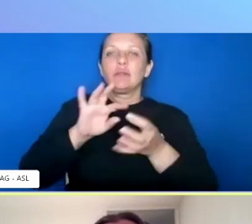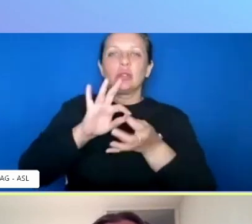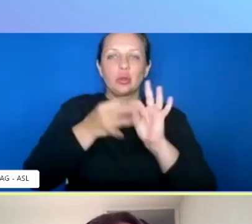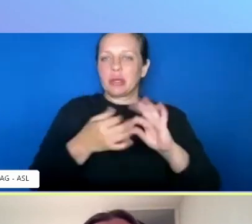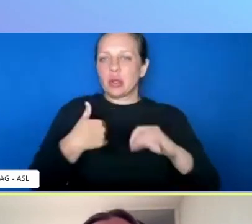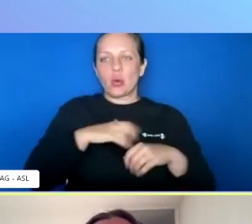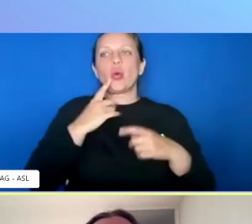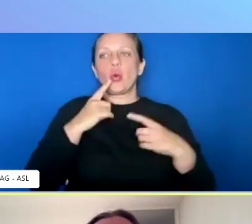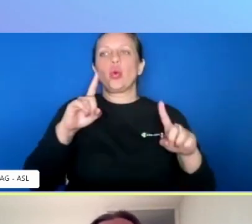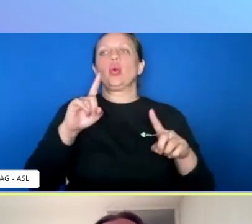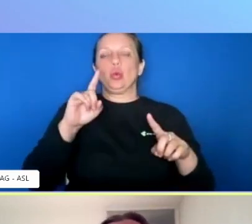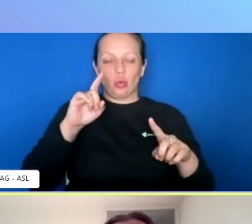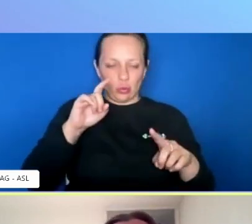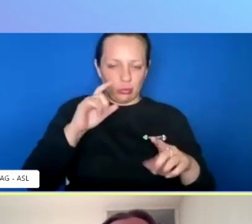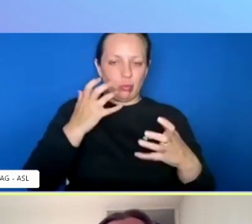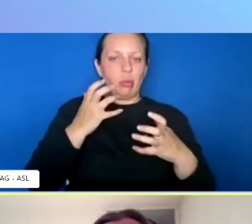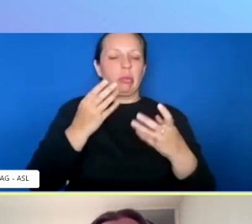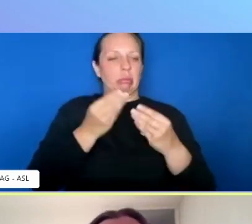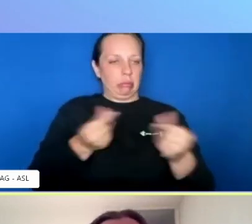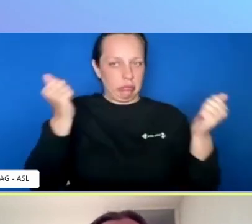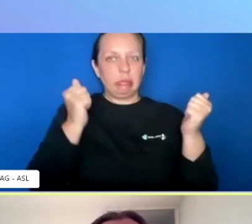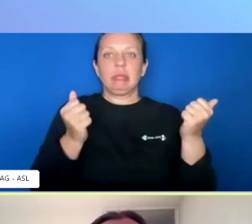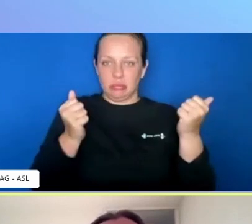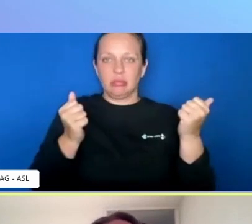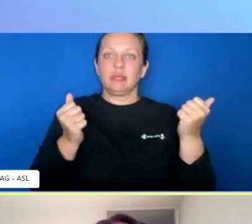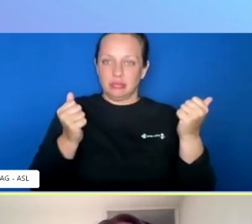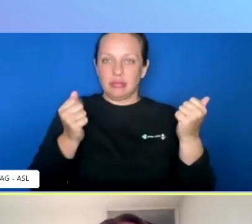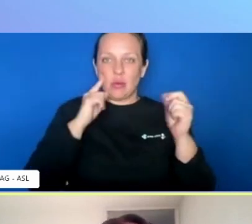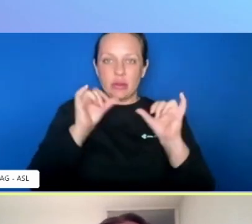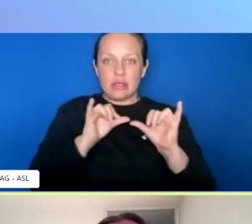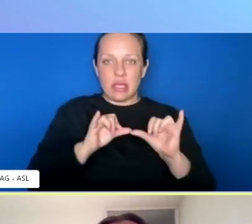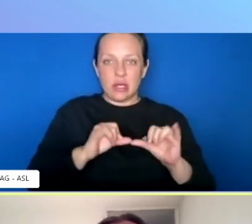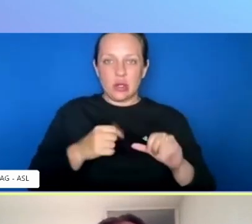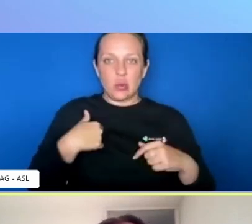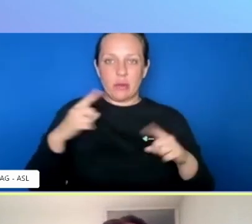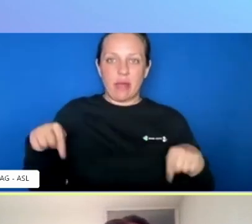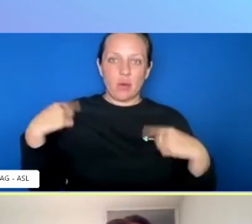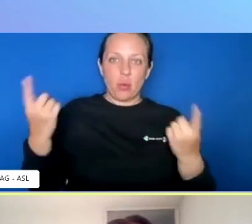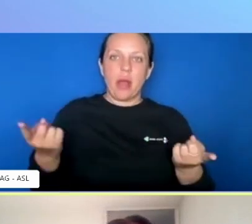working to try to solve some of these issues that the standards have had for a while.